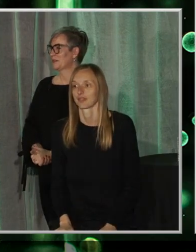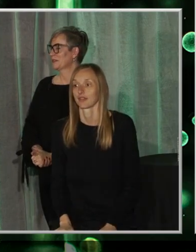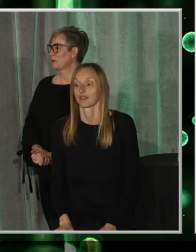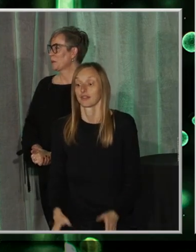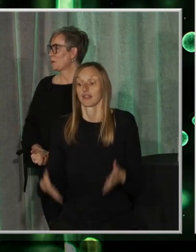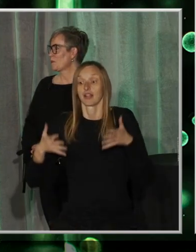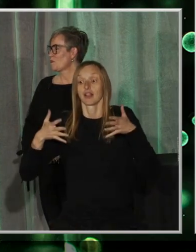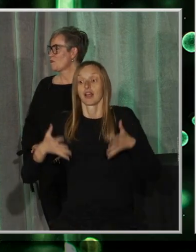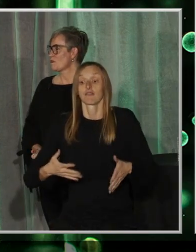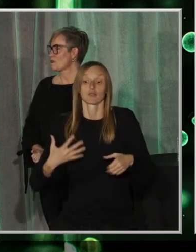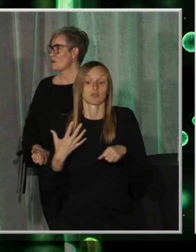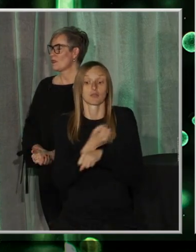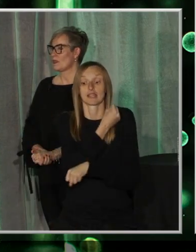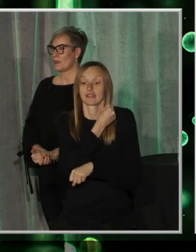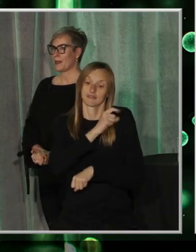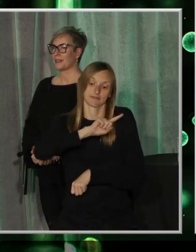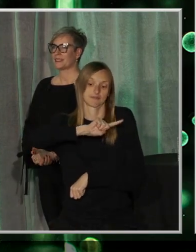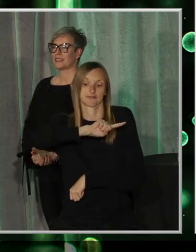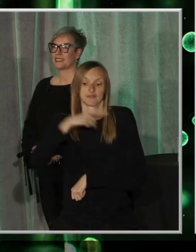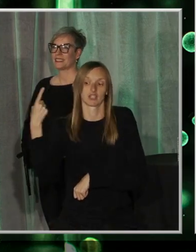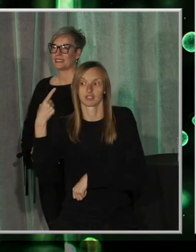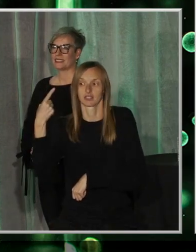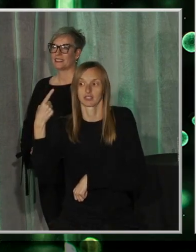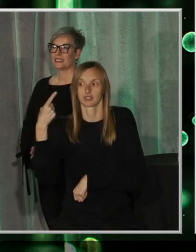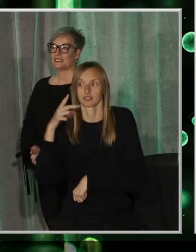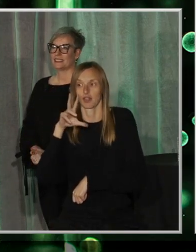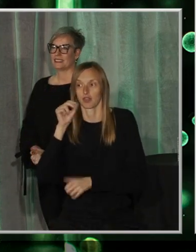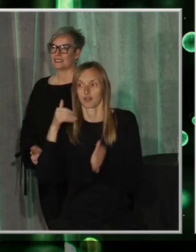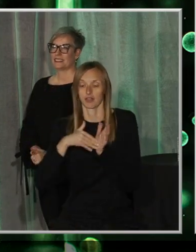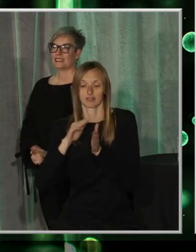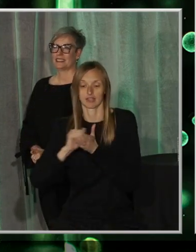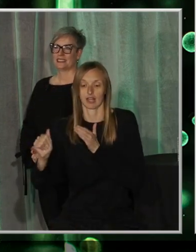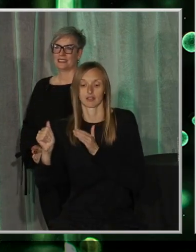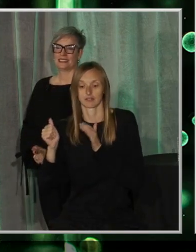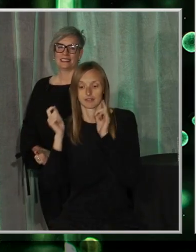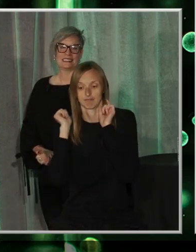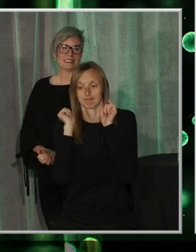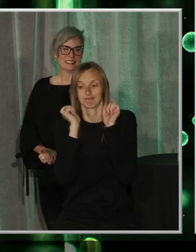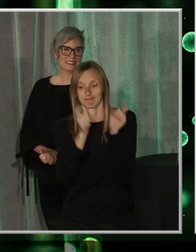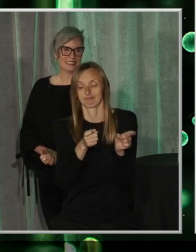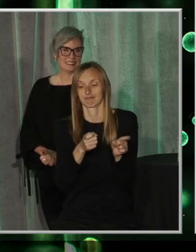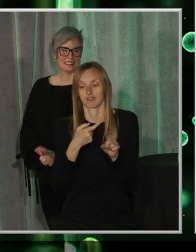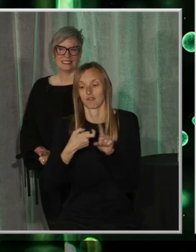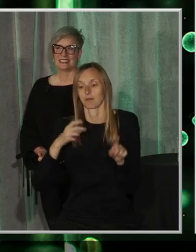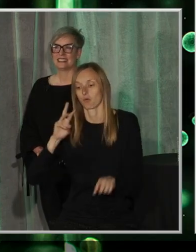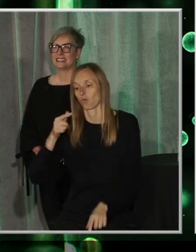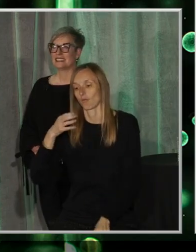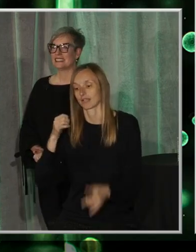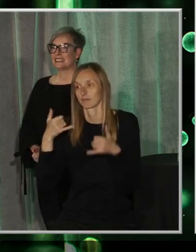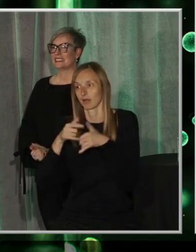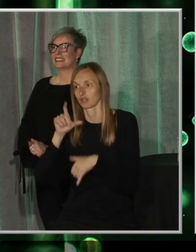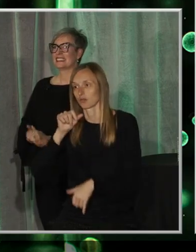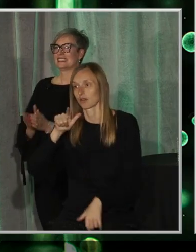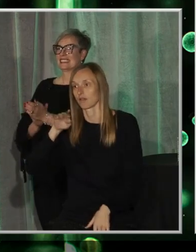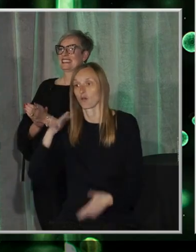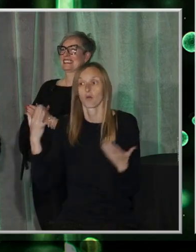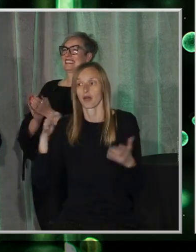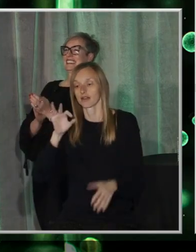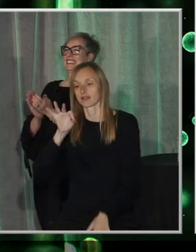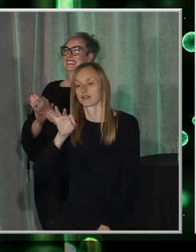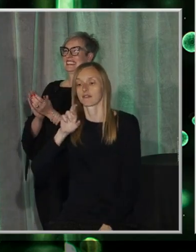And that leaves our winner of the first place $30,000 in Wege Prize 2024, Free Fresh.